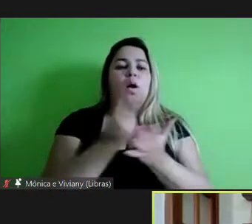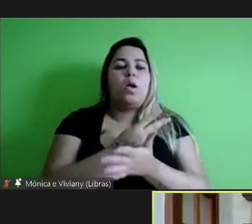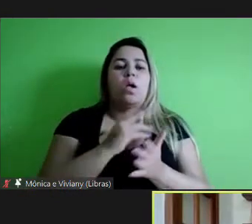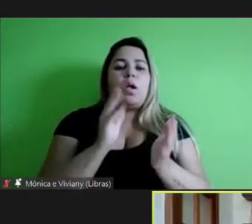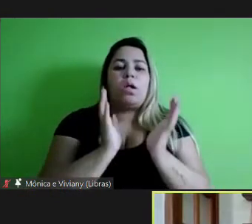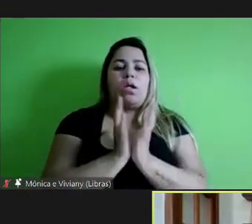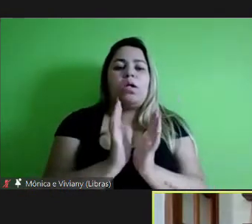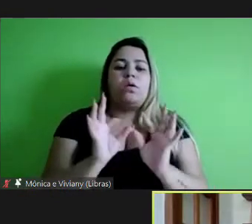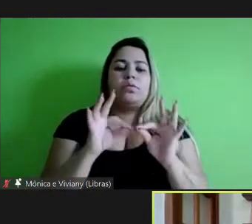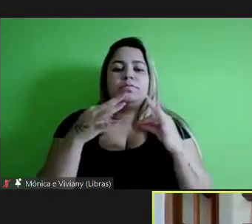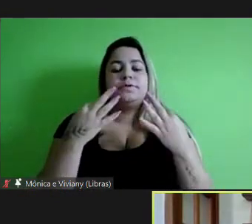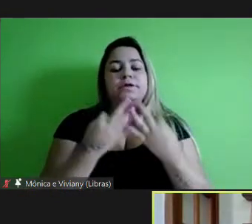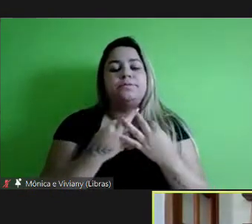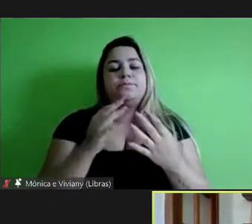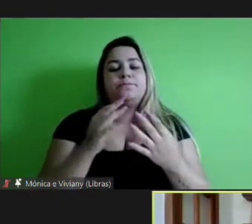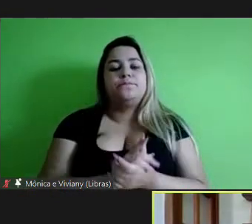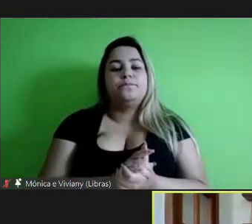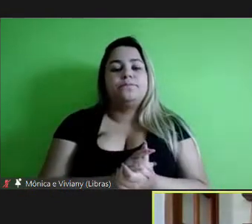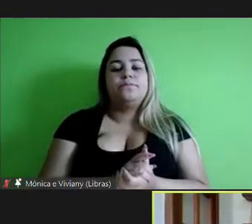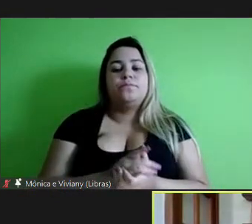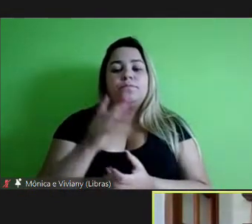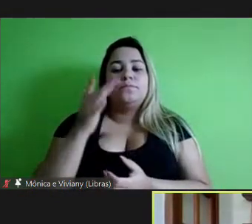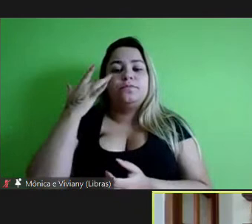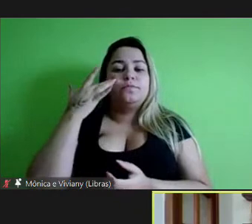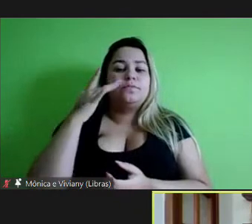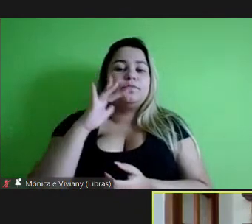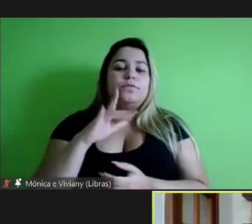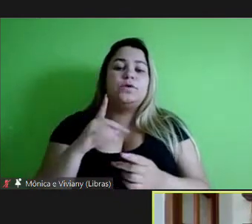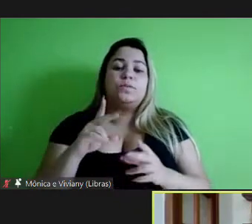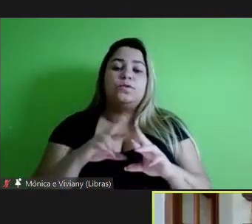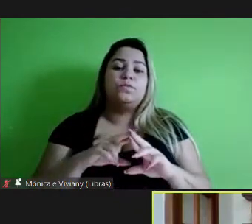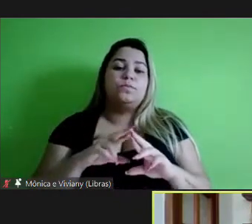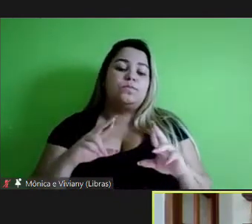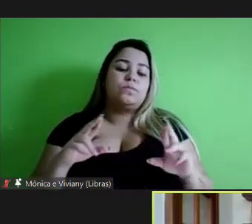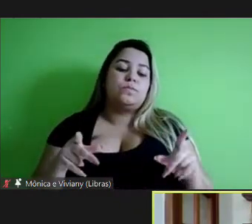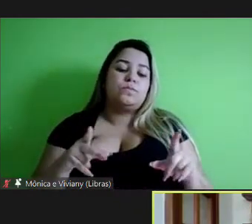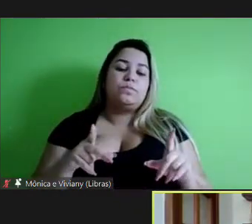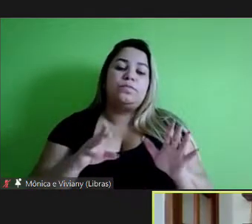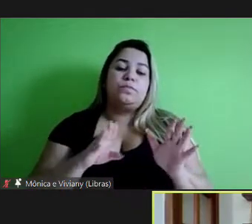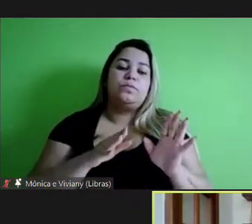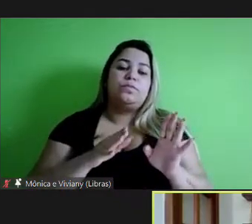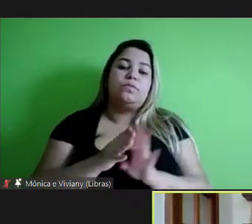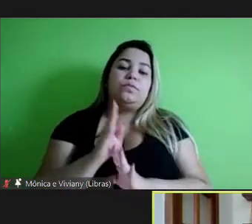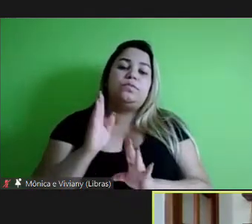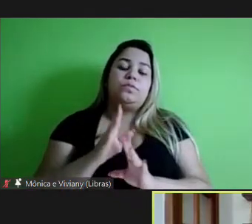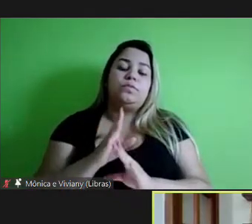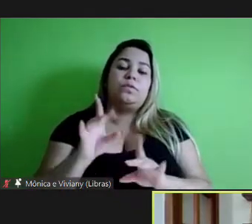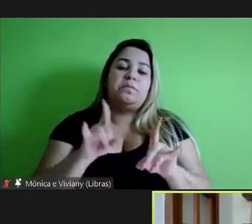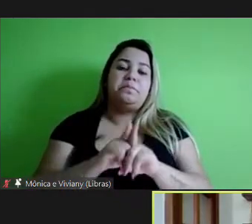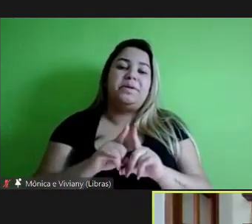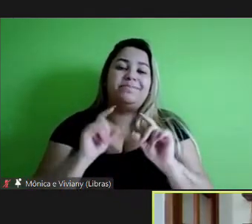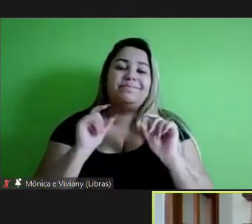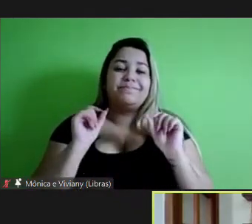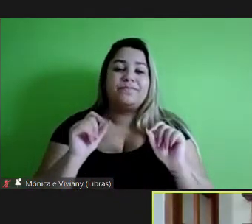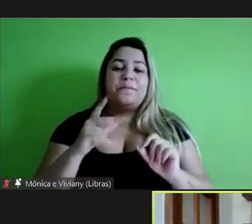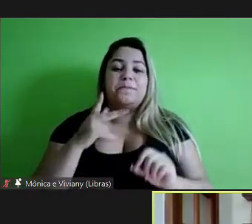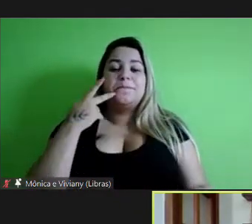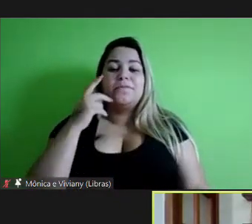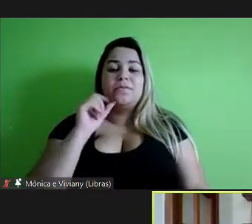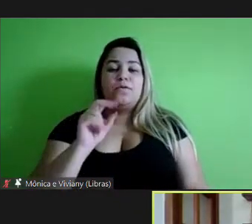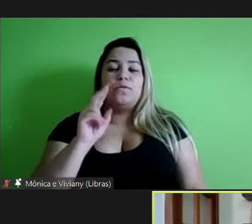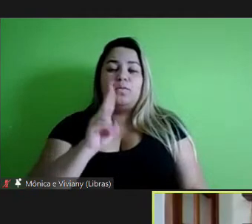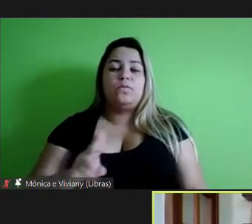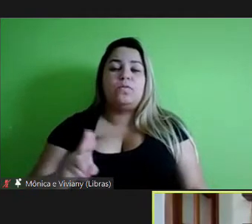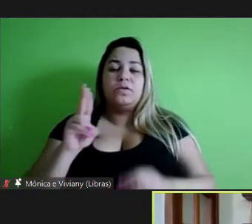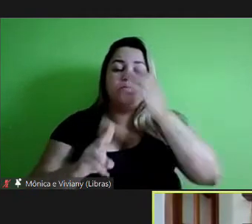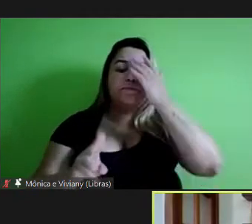in the group with the population or the family, and I did not know what was the difference, the orientations, the minimum orientation so